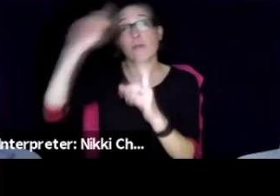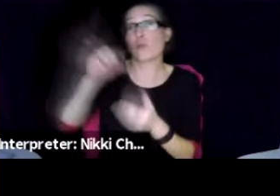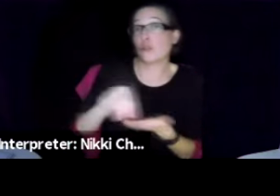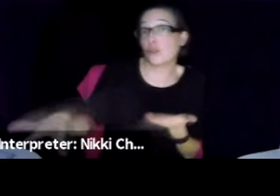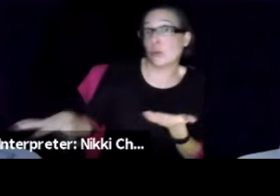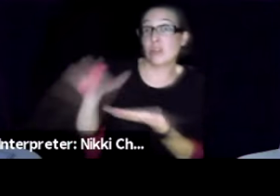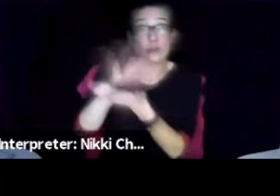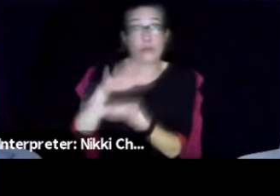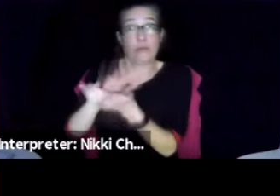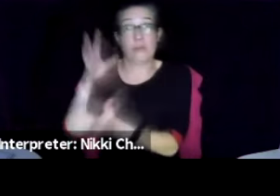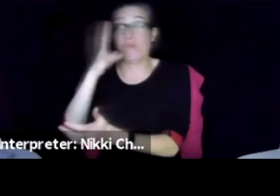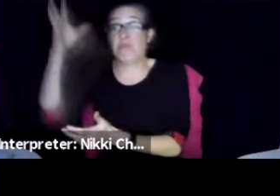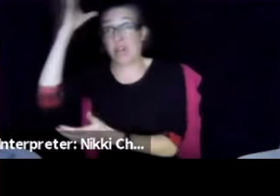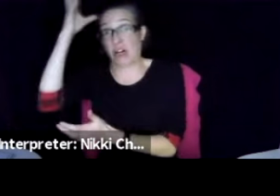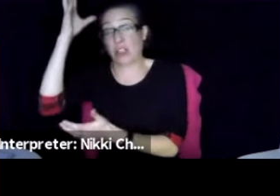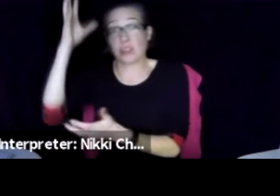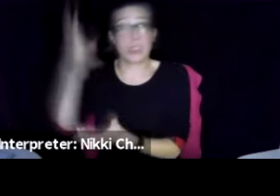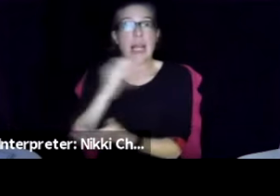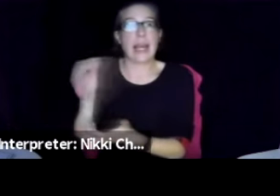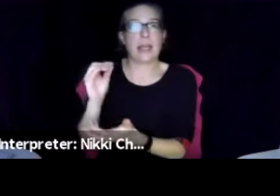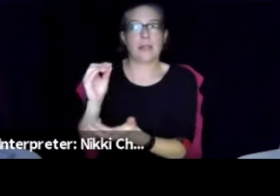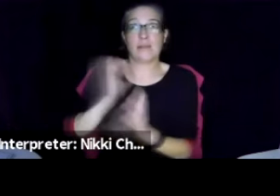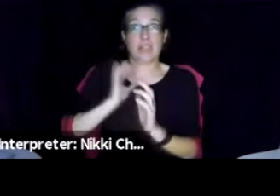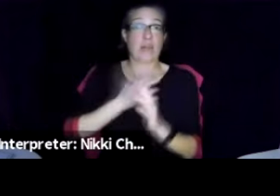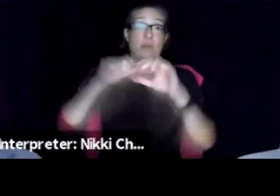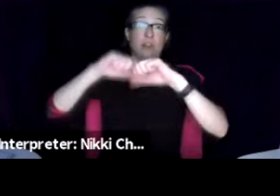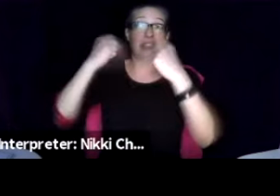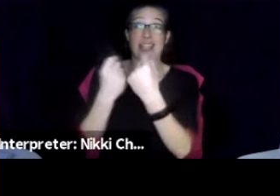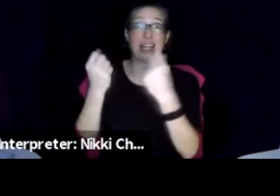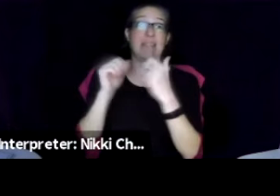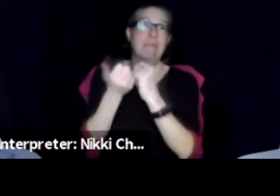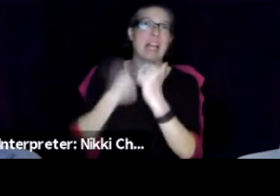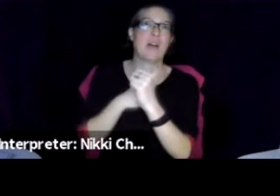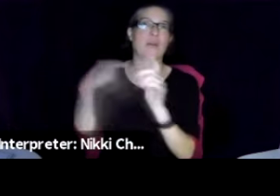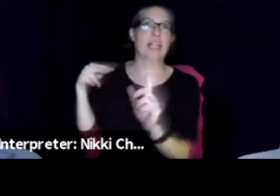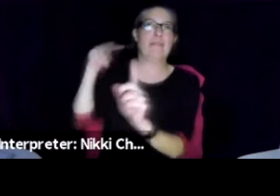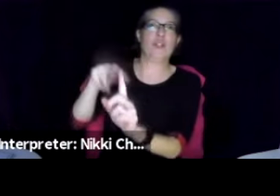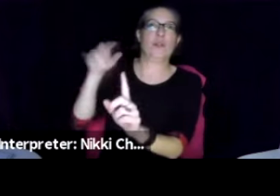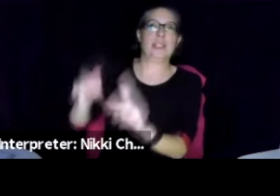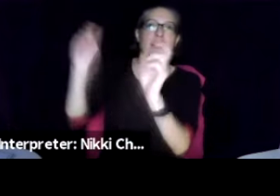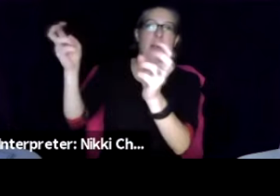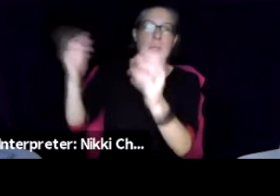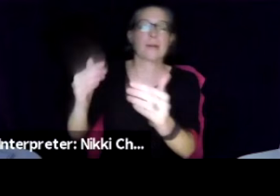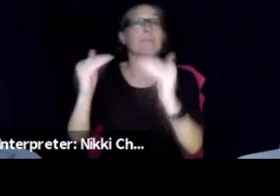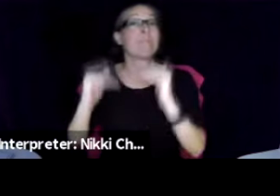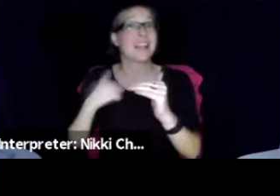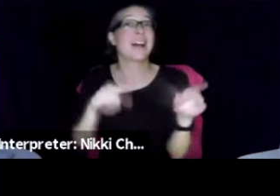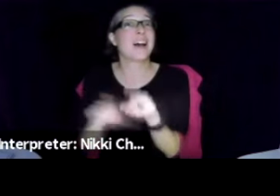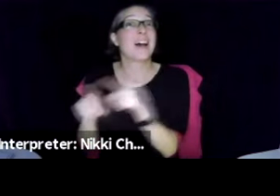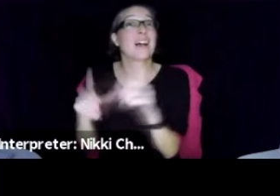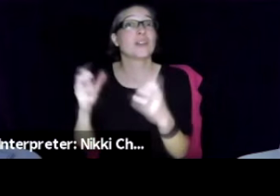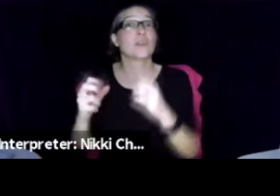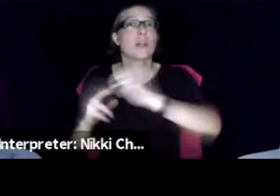and just how we view the topic in our society. I want to see a bridge built between sex ed curriculum